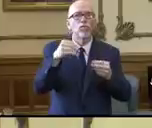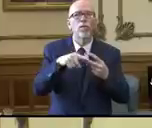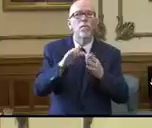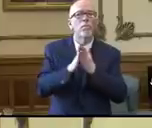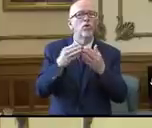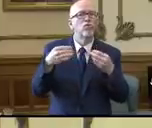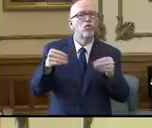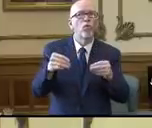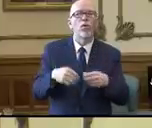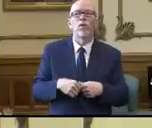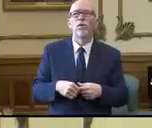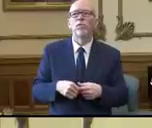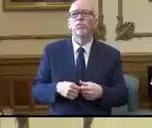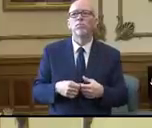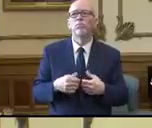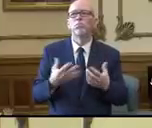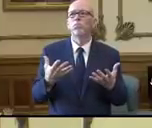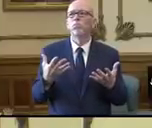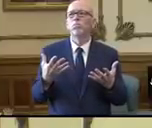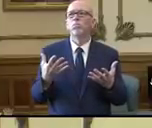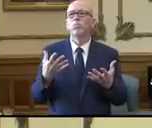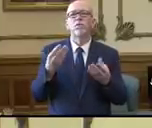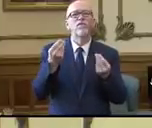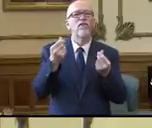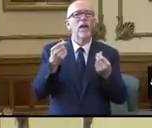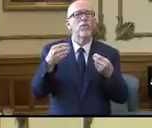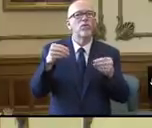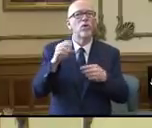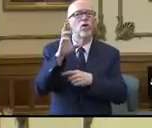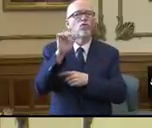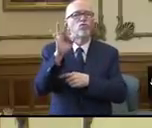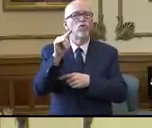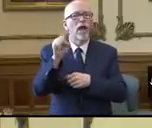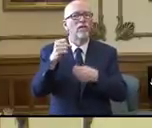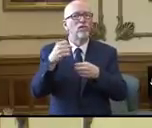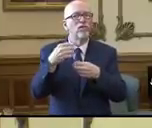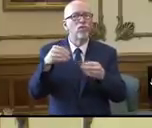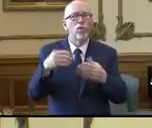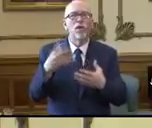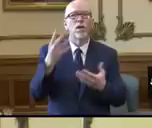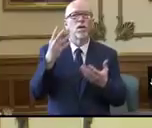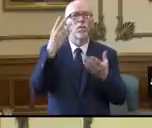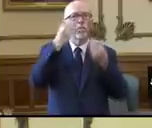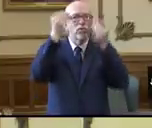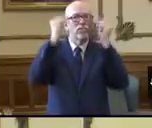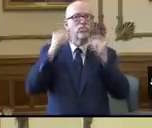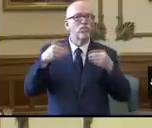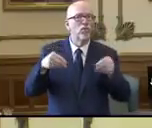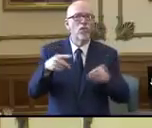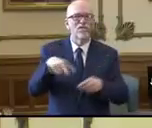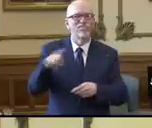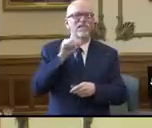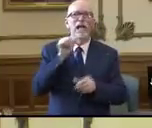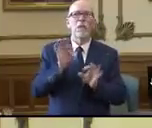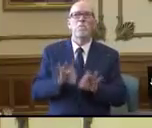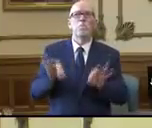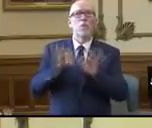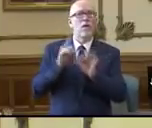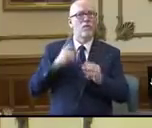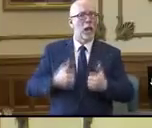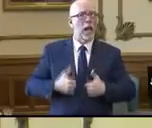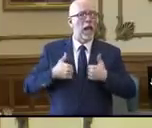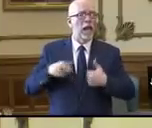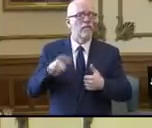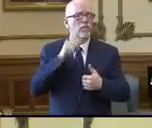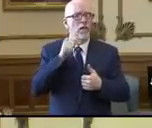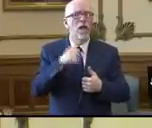bookstores, think about fabric stores, craft stores, beauty supply stores. These things are not necessities of life,